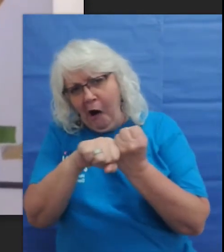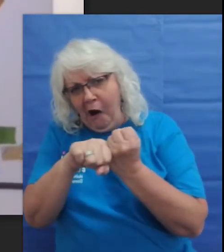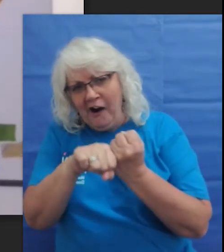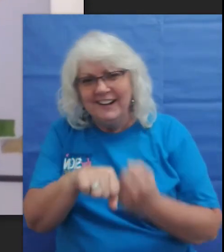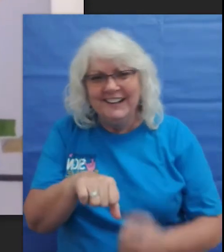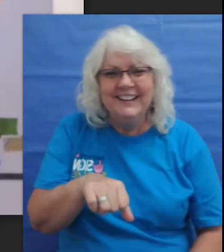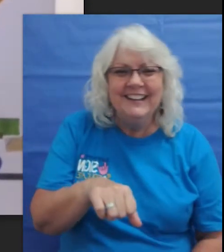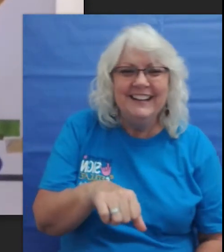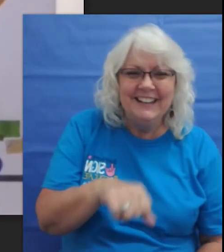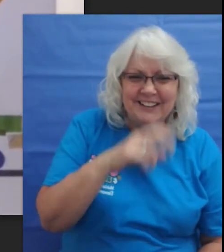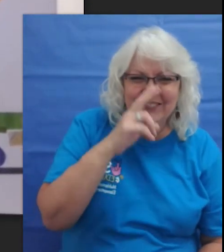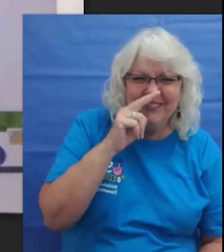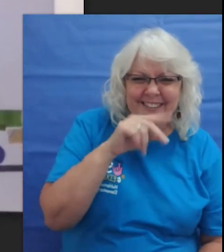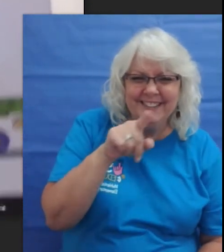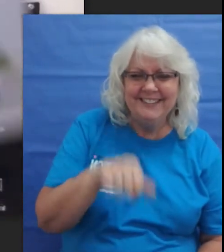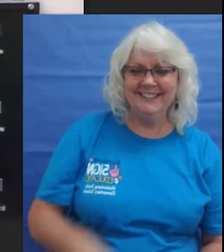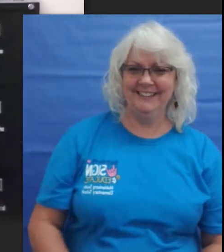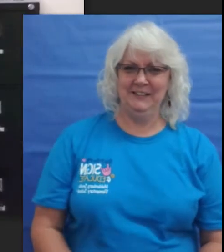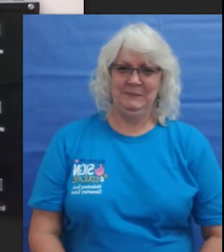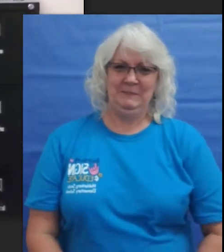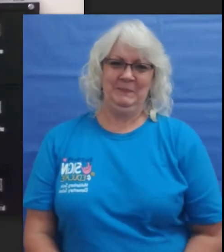Such a silly monkey.